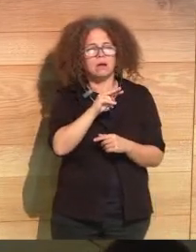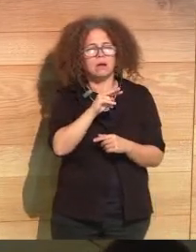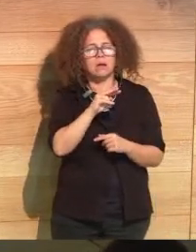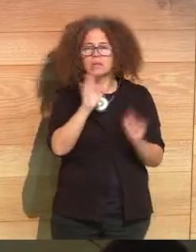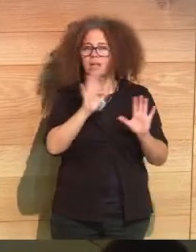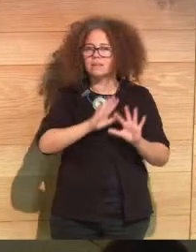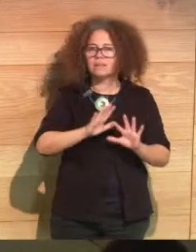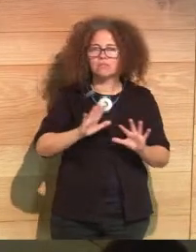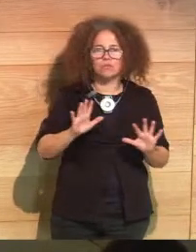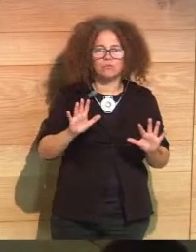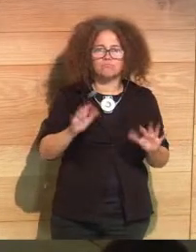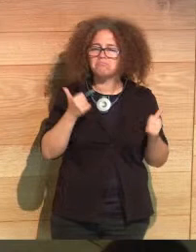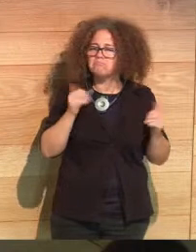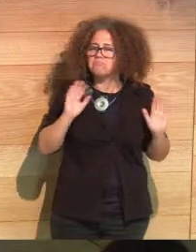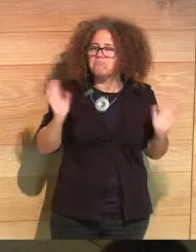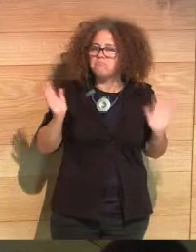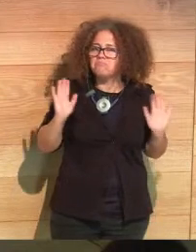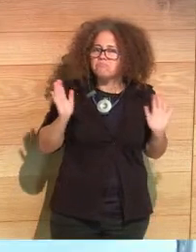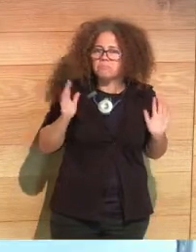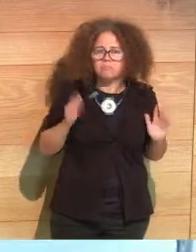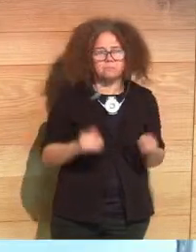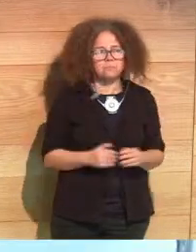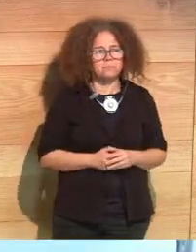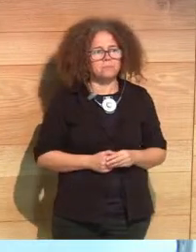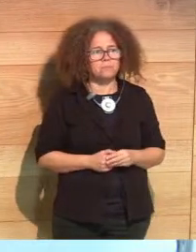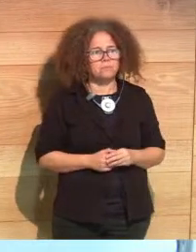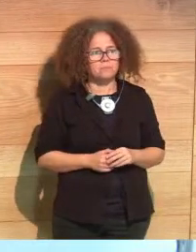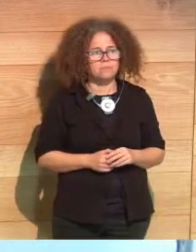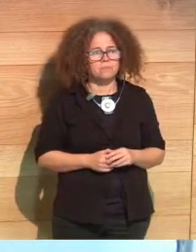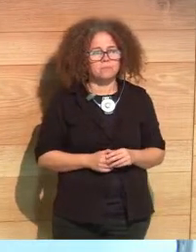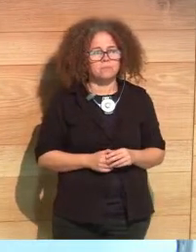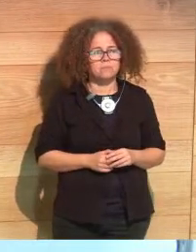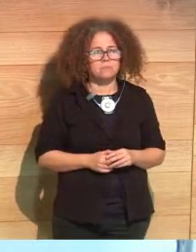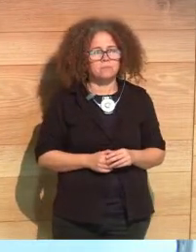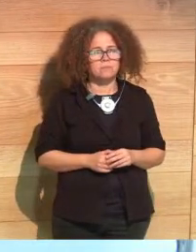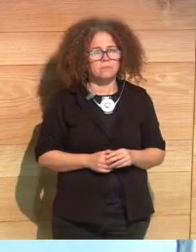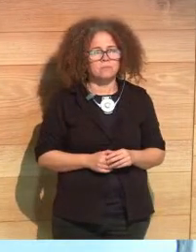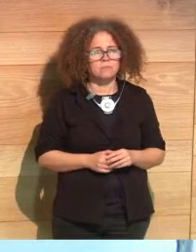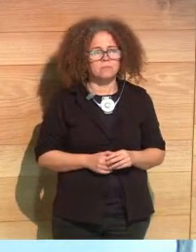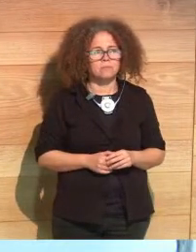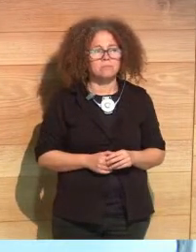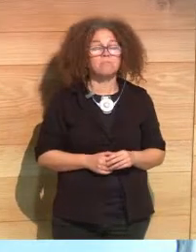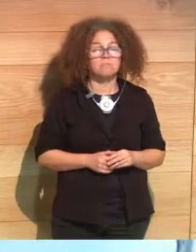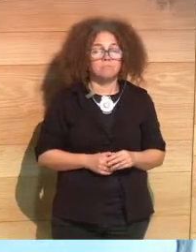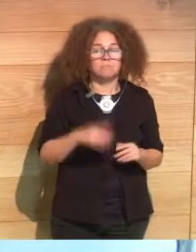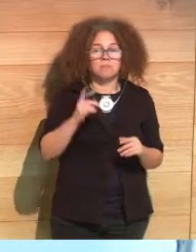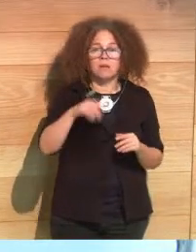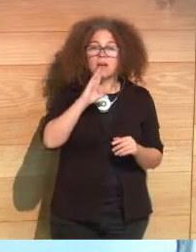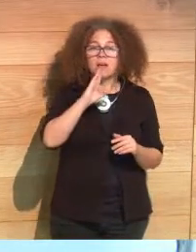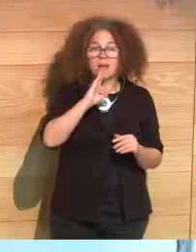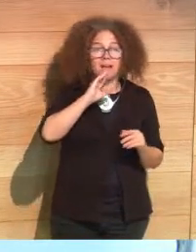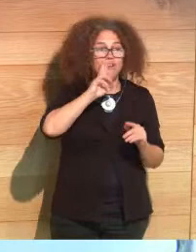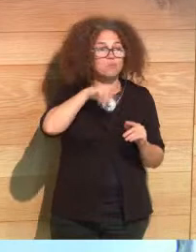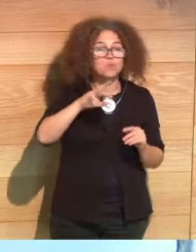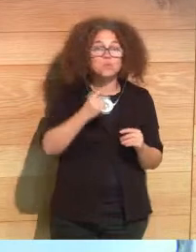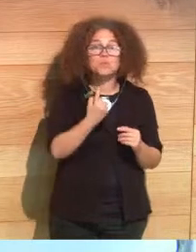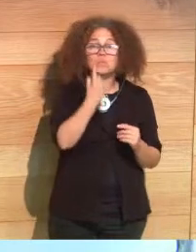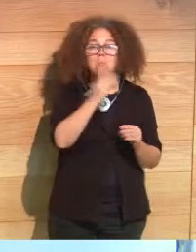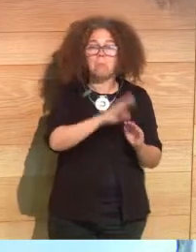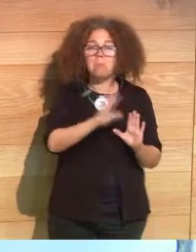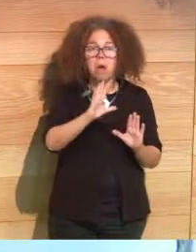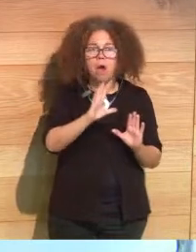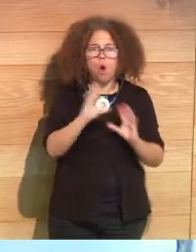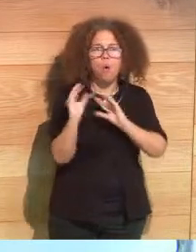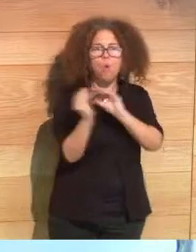I think it's something that is also common in different pieces of the exhibition, is how they evolve through time, and